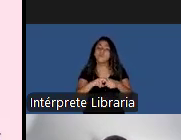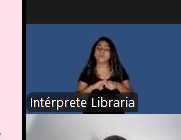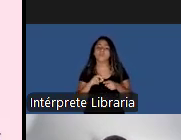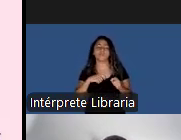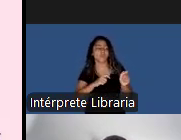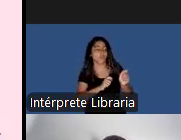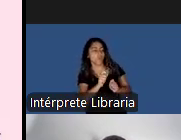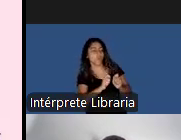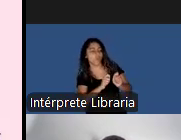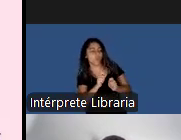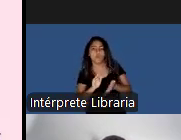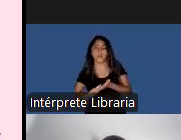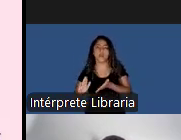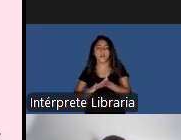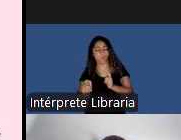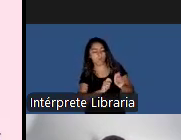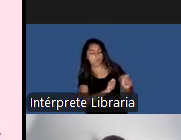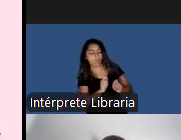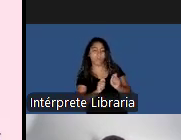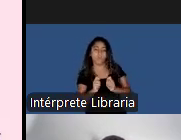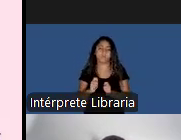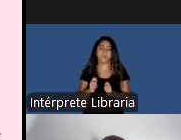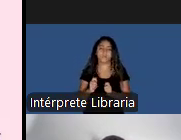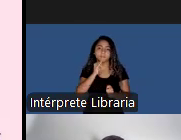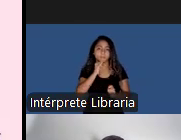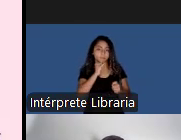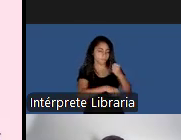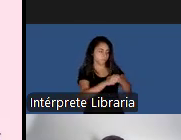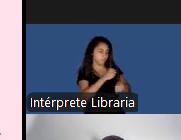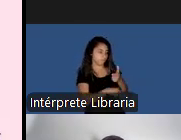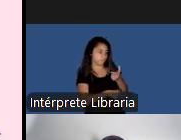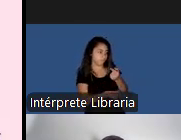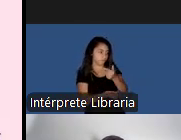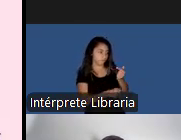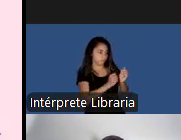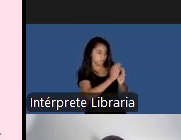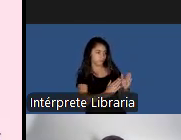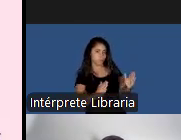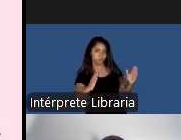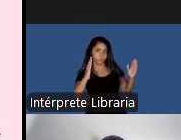possible because of our very stringent expense control. In 2022,